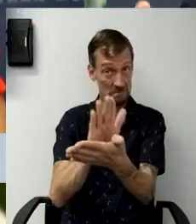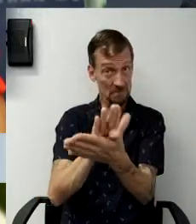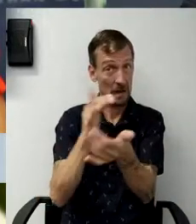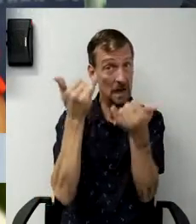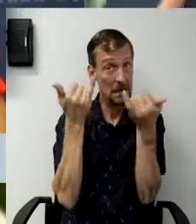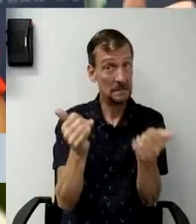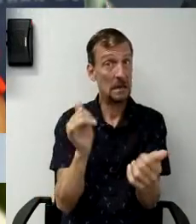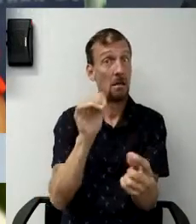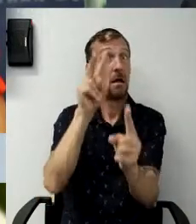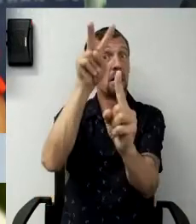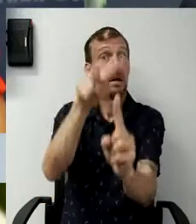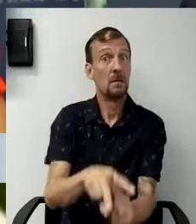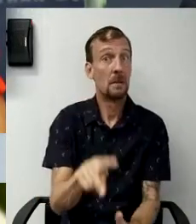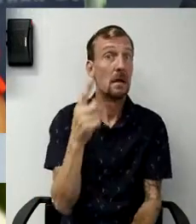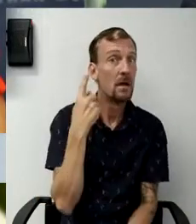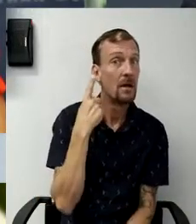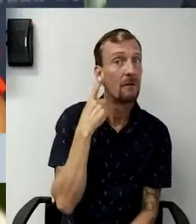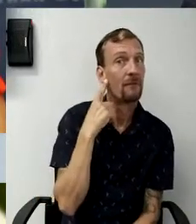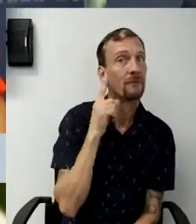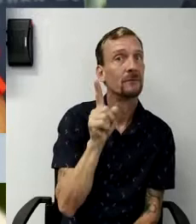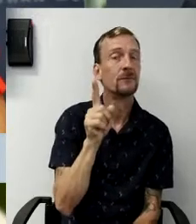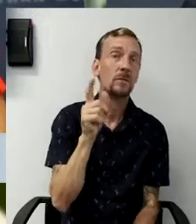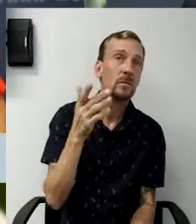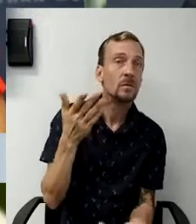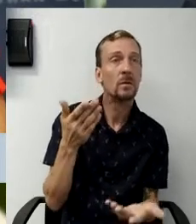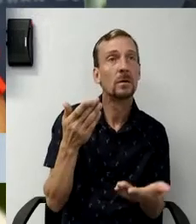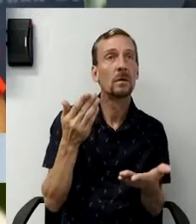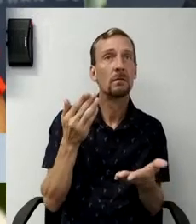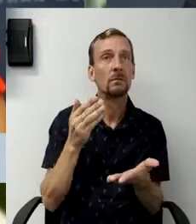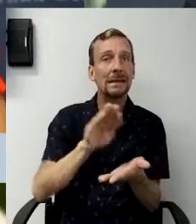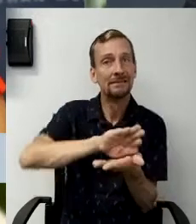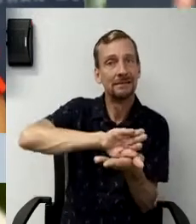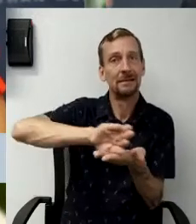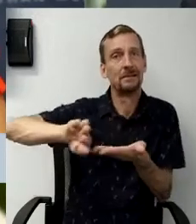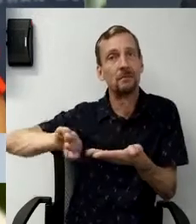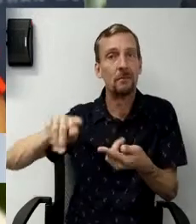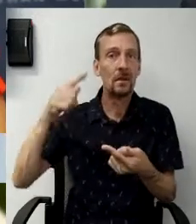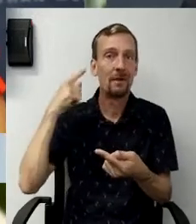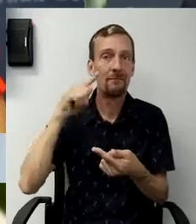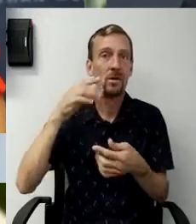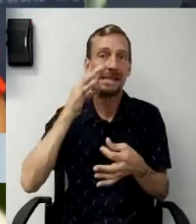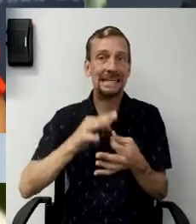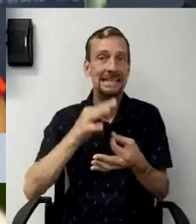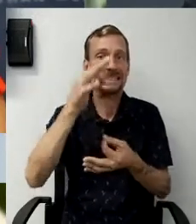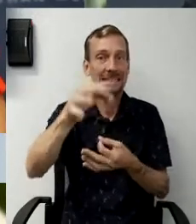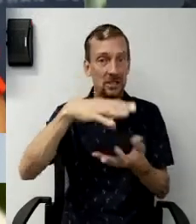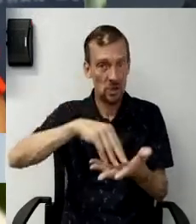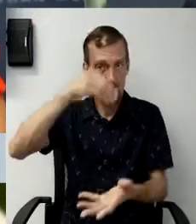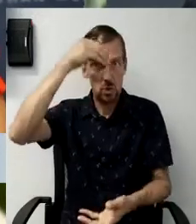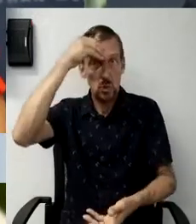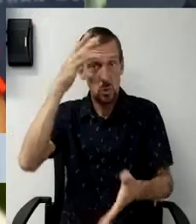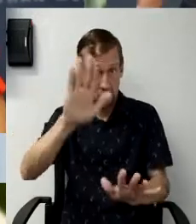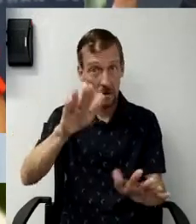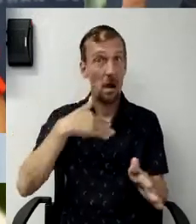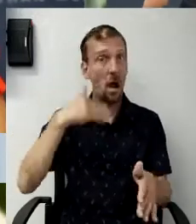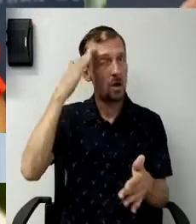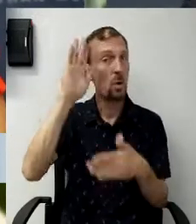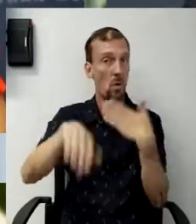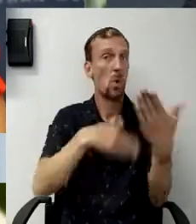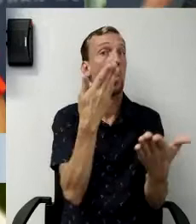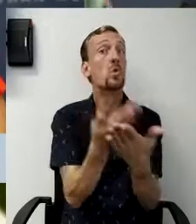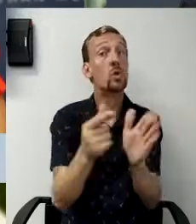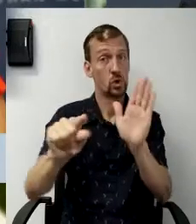to apply for an exemption to the distance learning, even though all grades